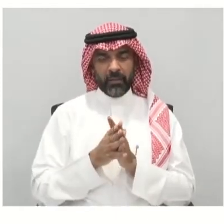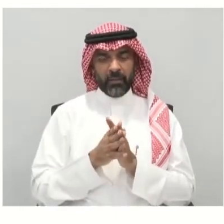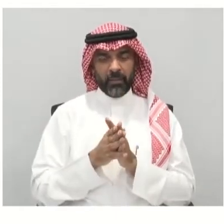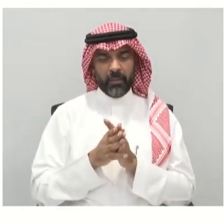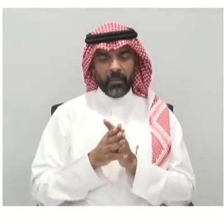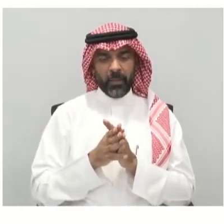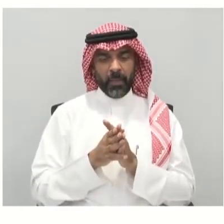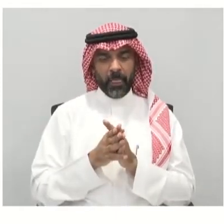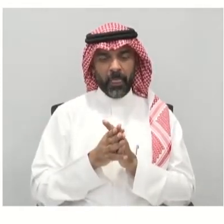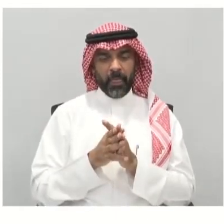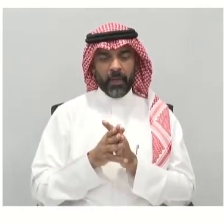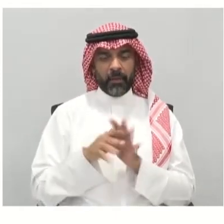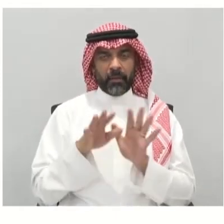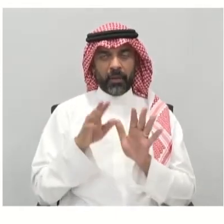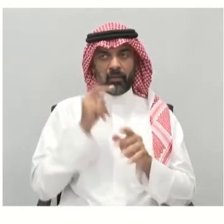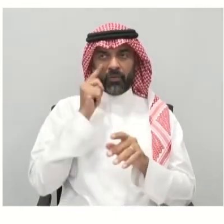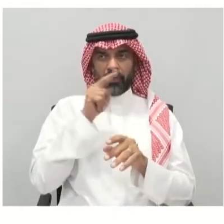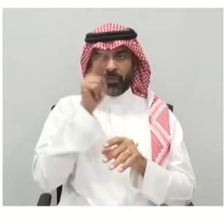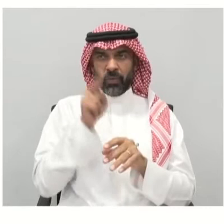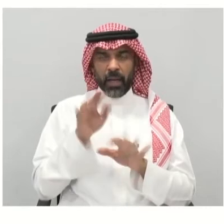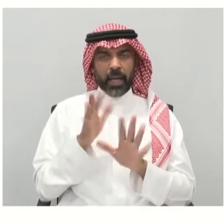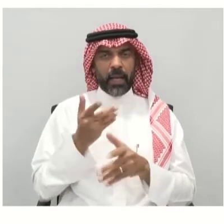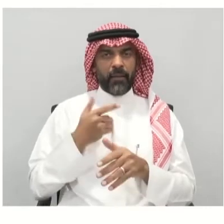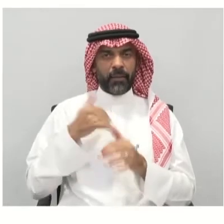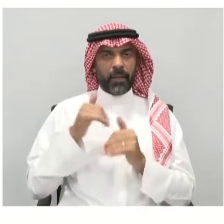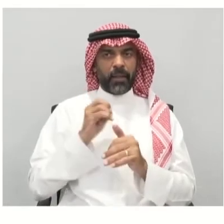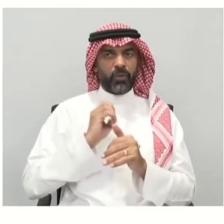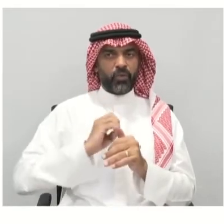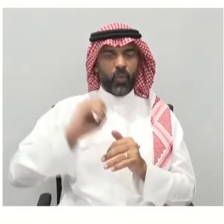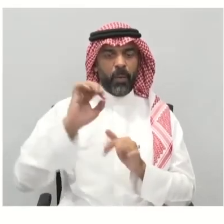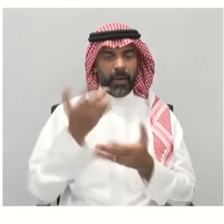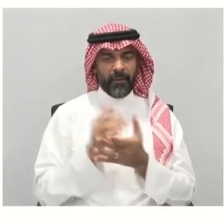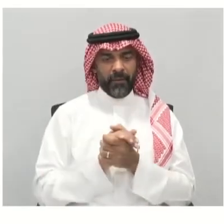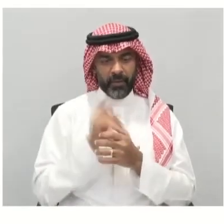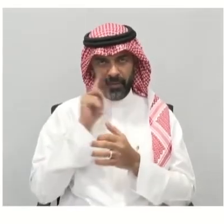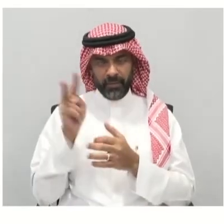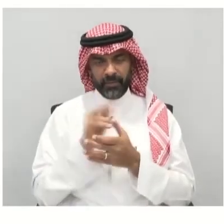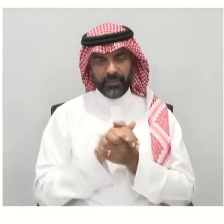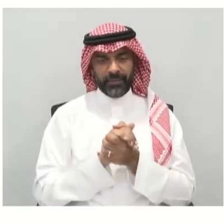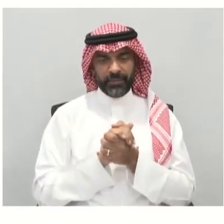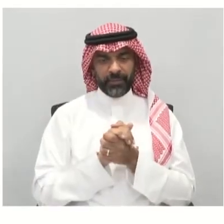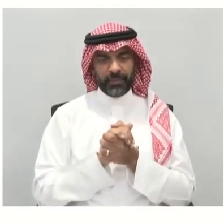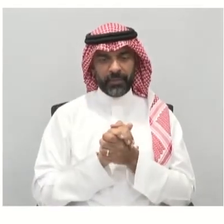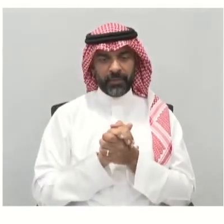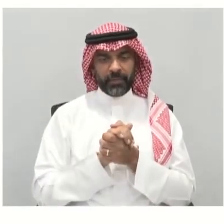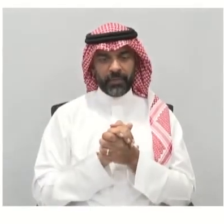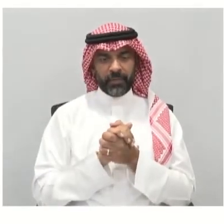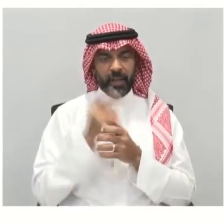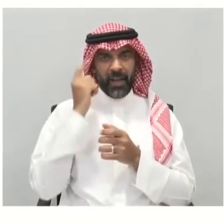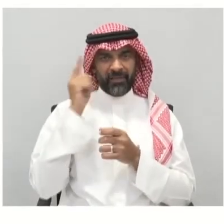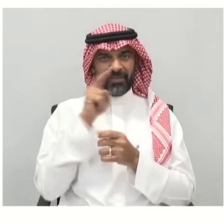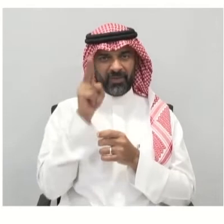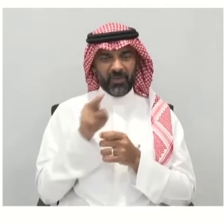your answers be? What kind of questions are we going to have? Do you remember this